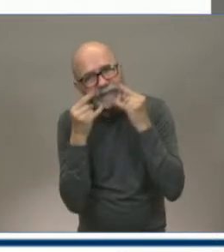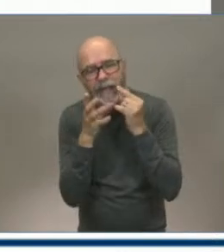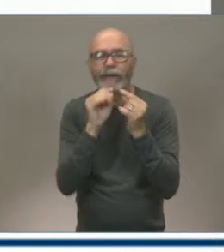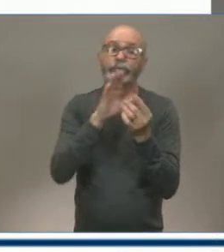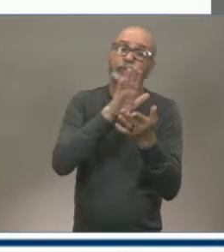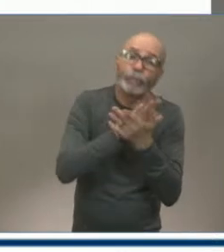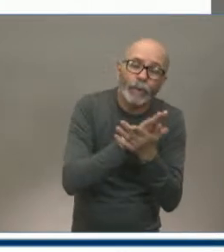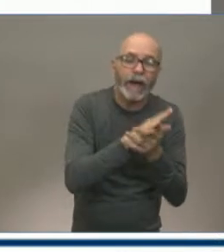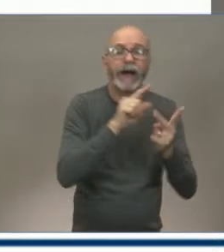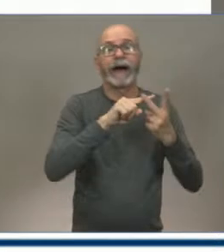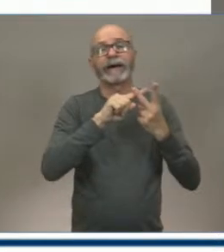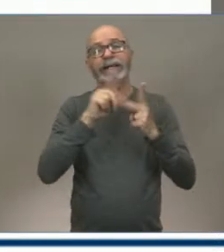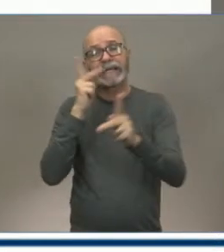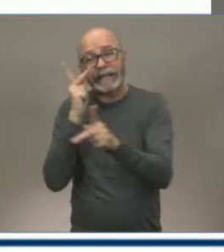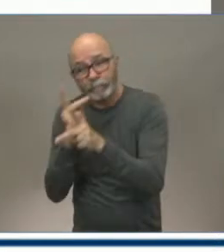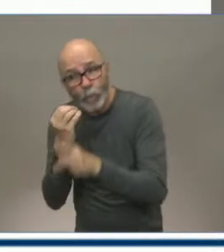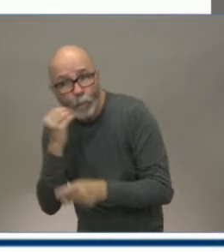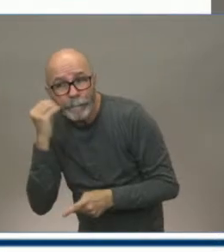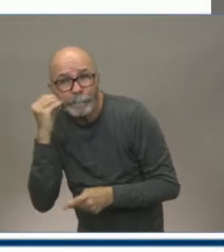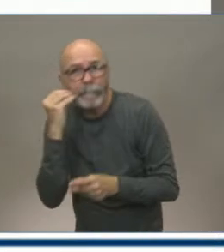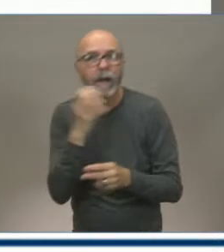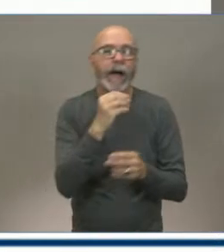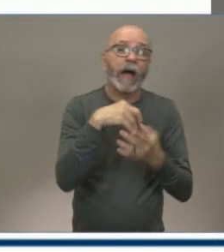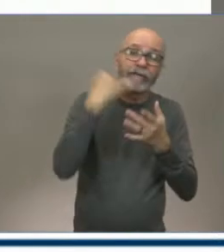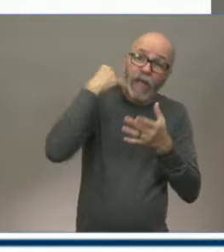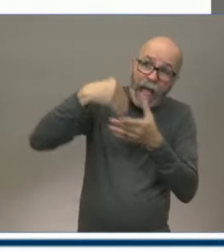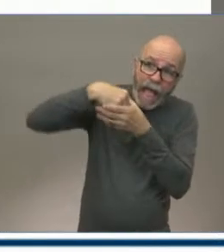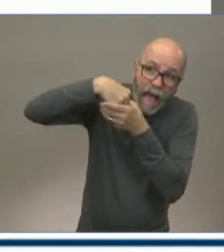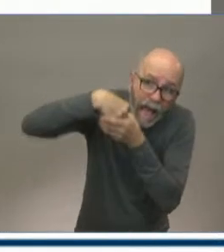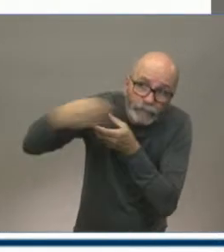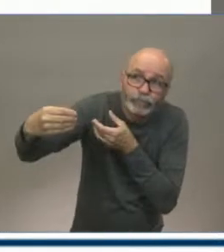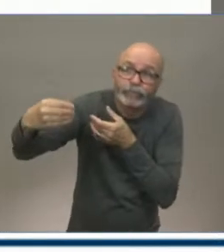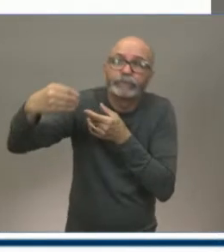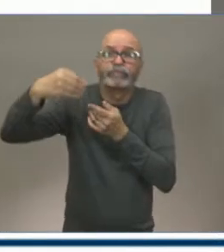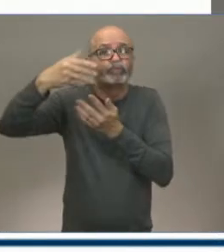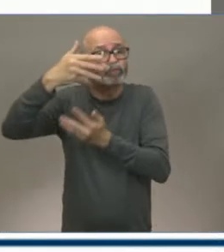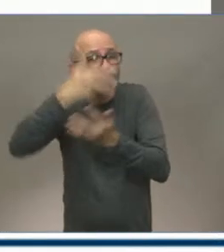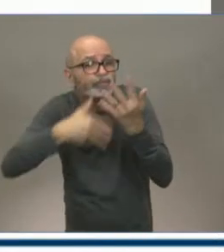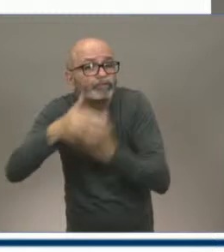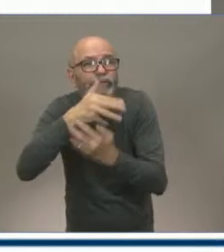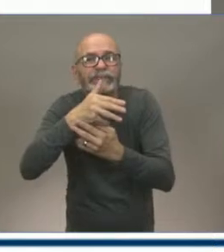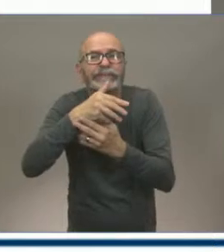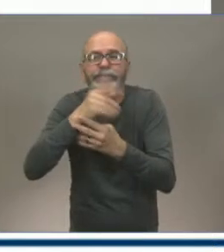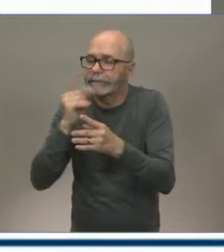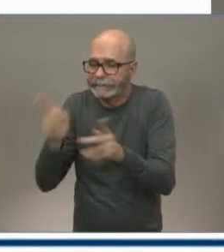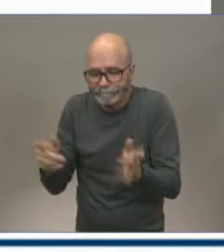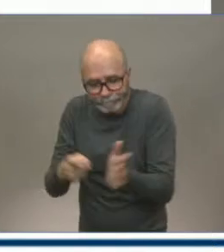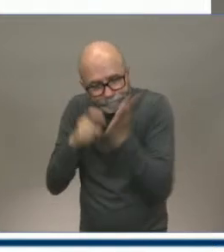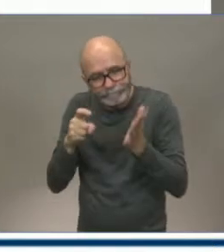communities. In school and outside of school. That means wearing your mask and wearing